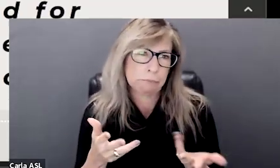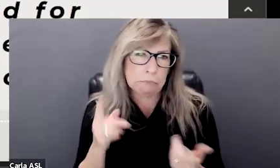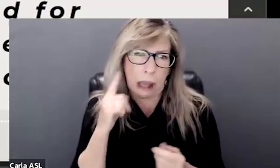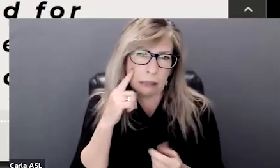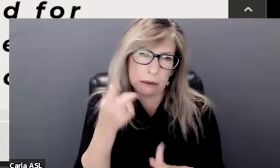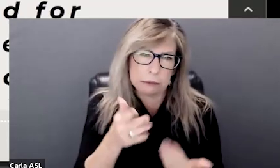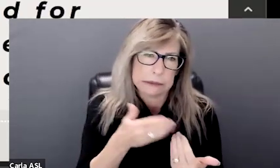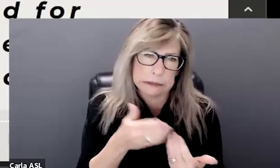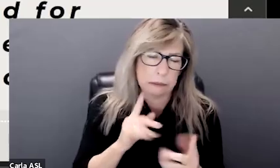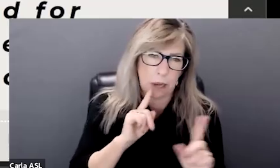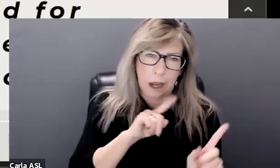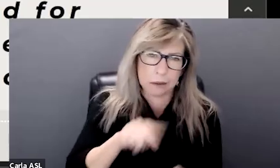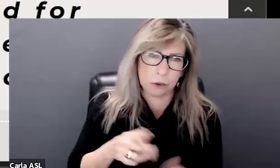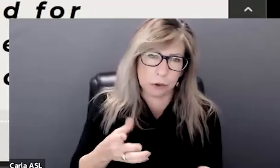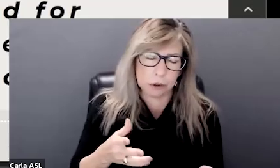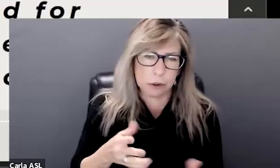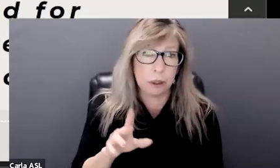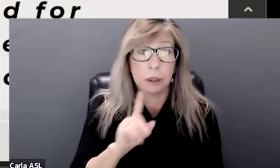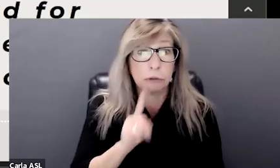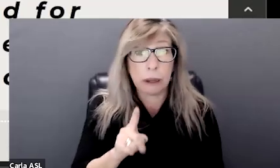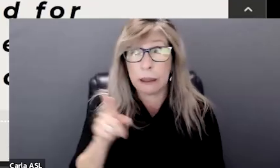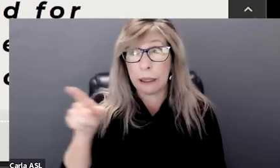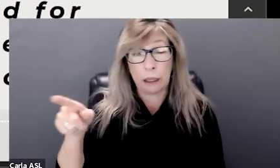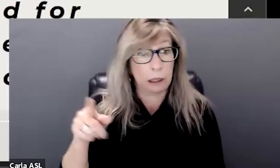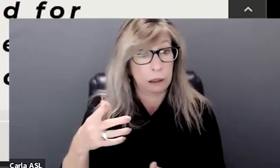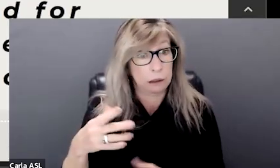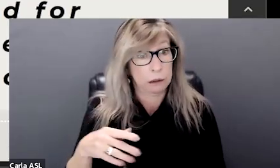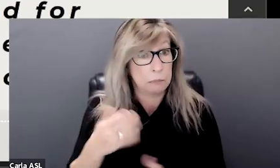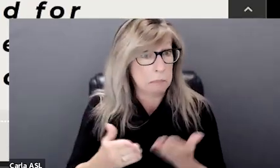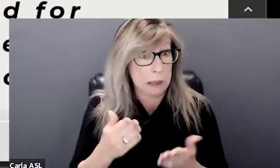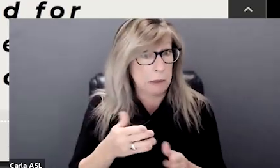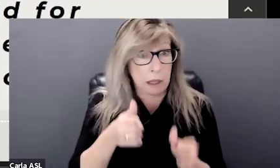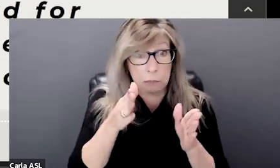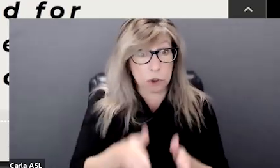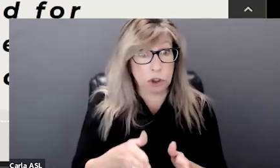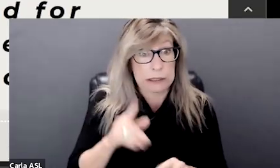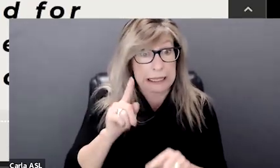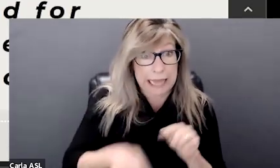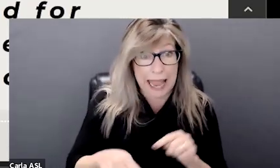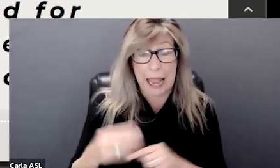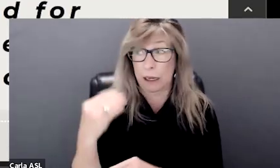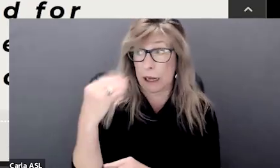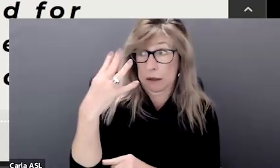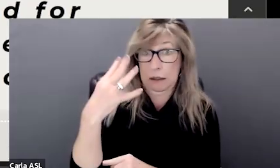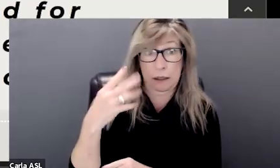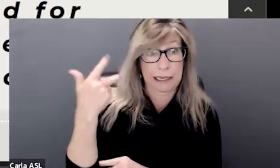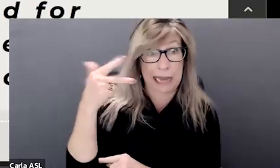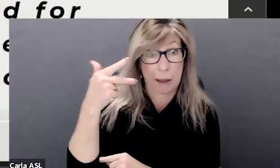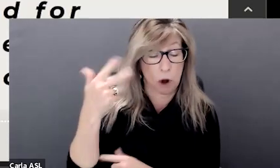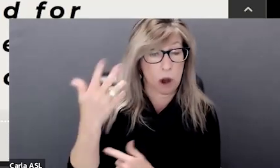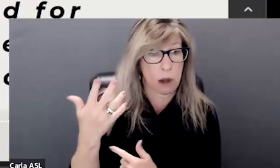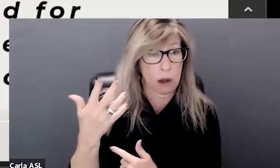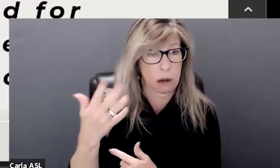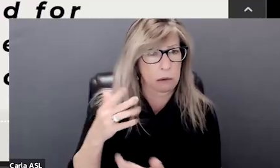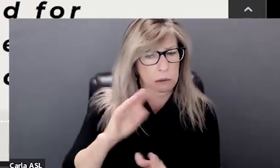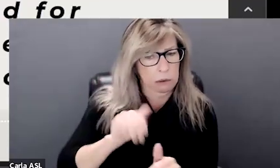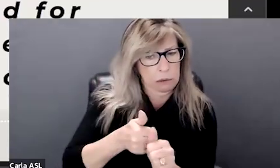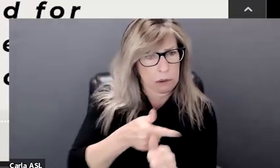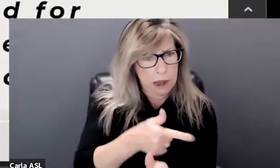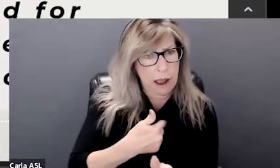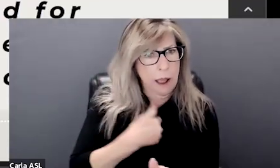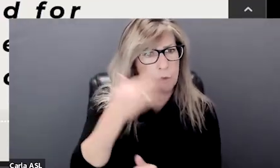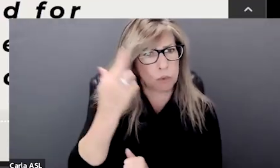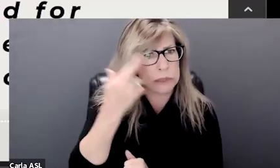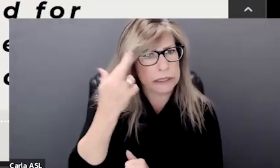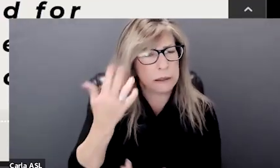to is what accessibility related reasons might a candidate have for engaging in an interview with their camera off? Go